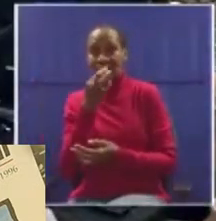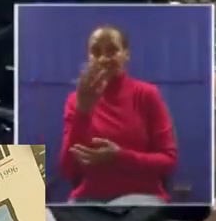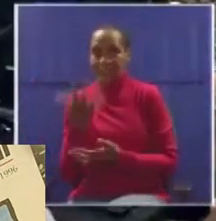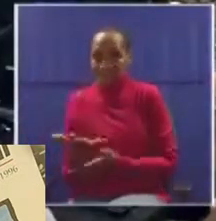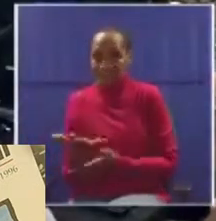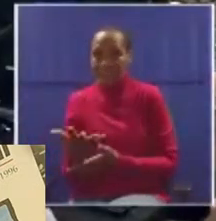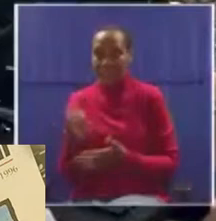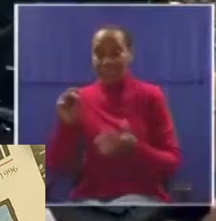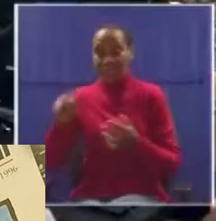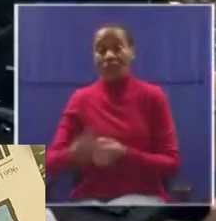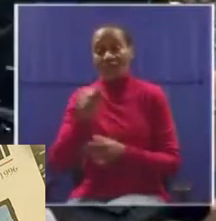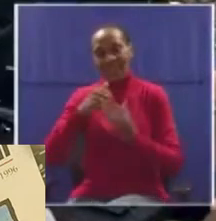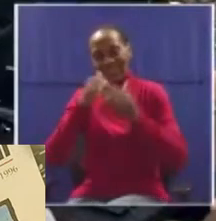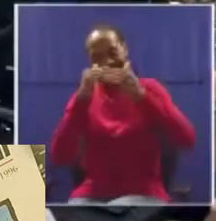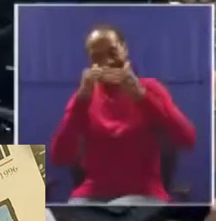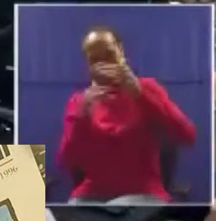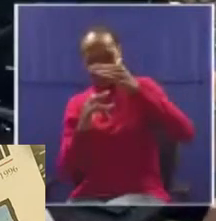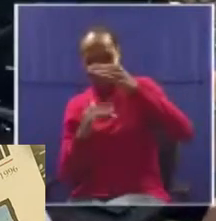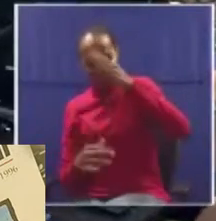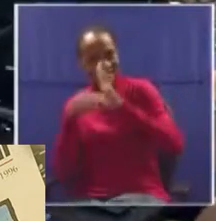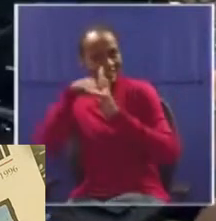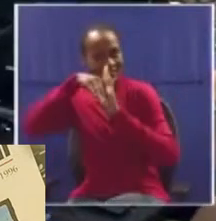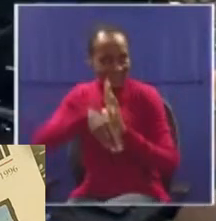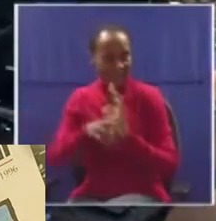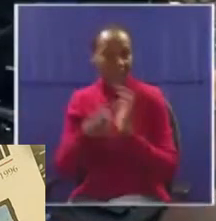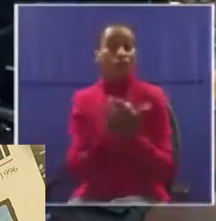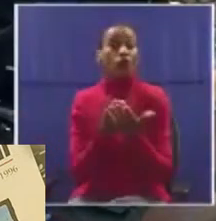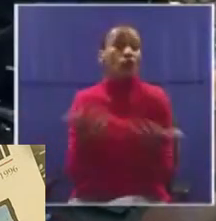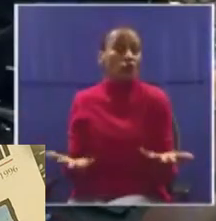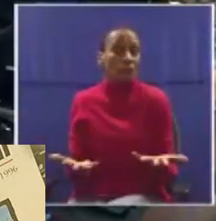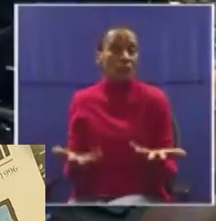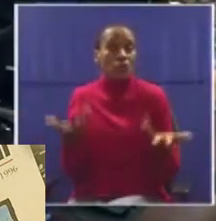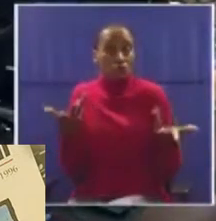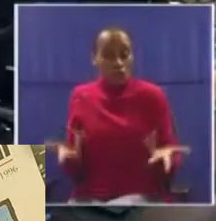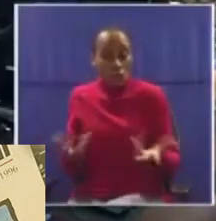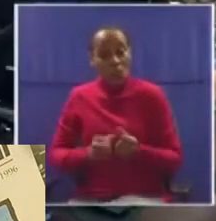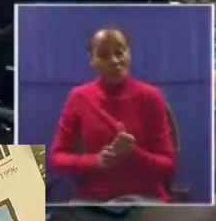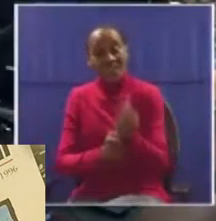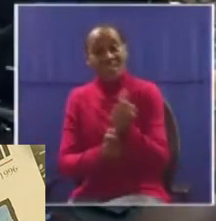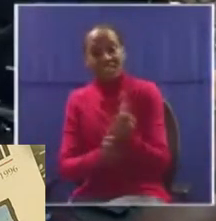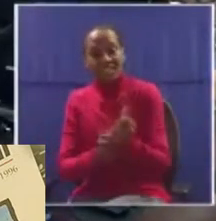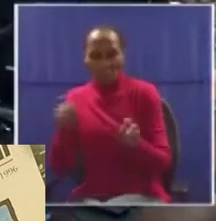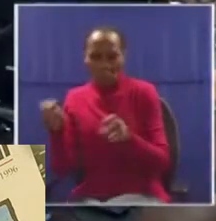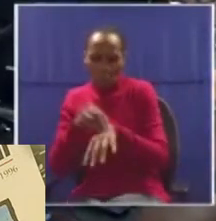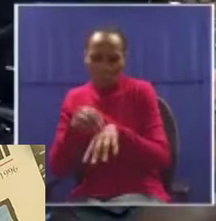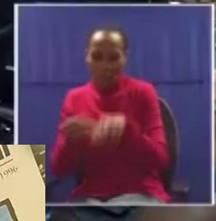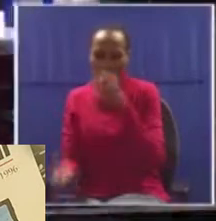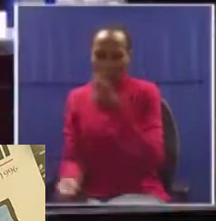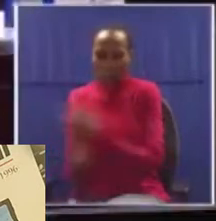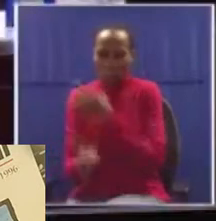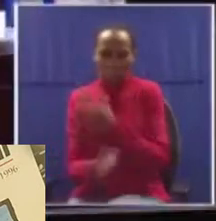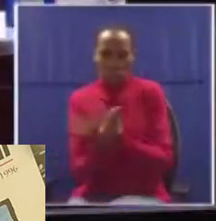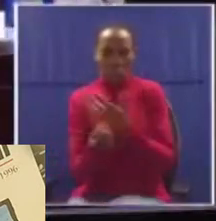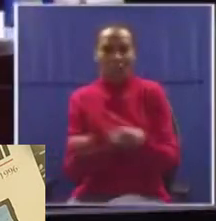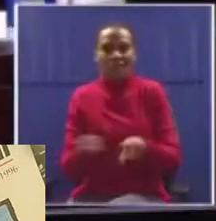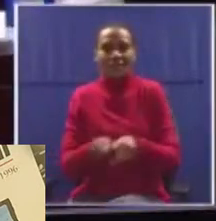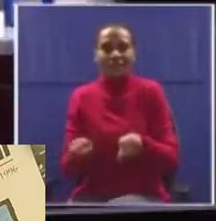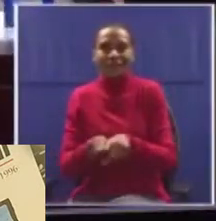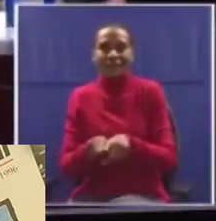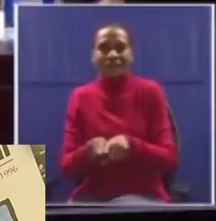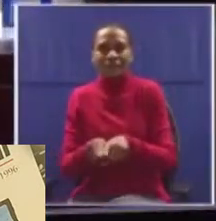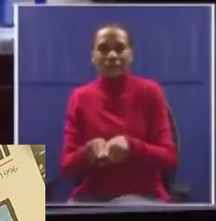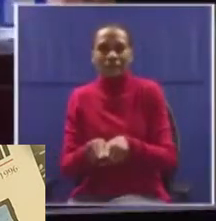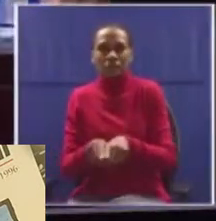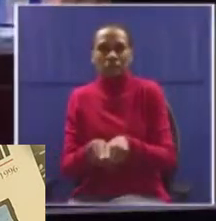to its gray list of countries that are under increased monitoring to address strategic deficiencies in countering money laundering terrorist